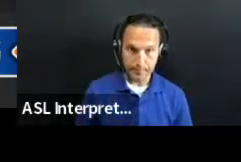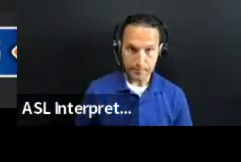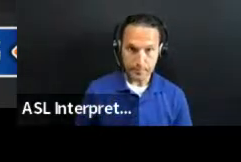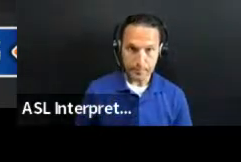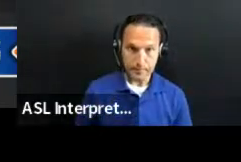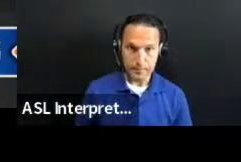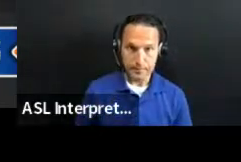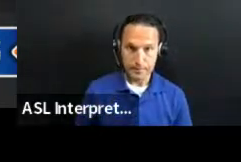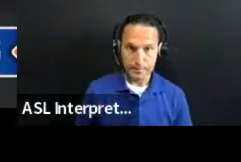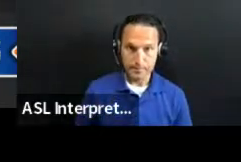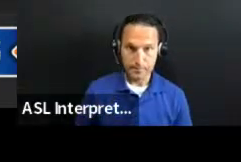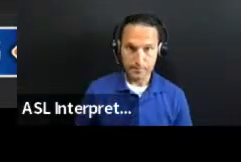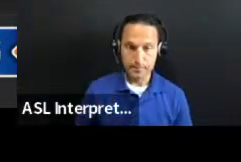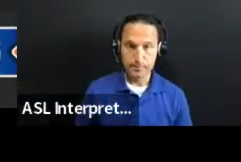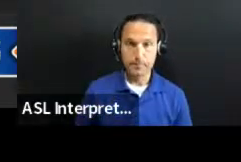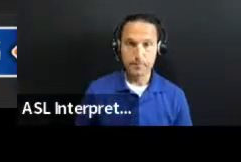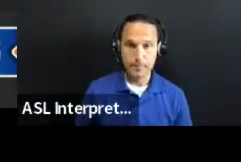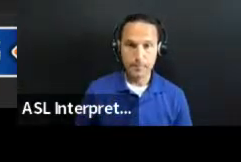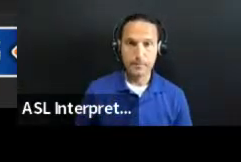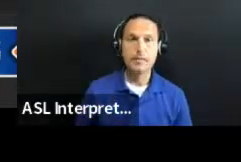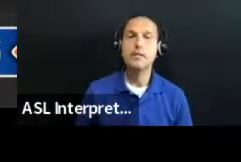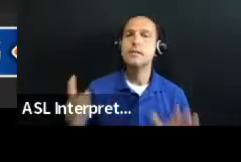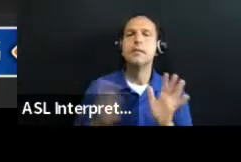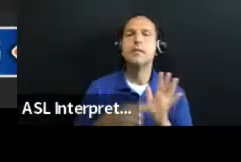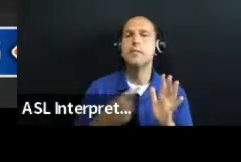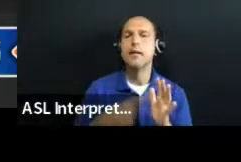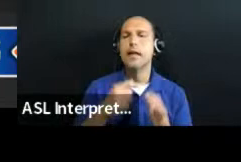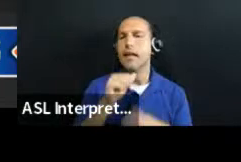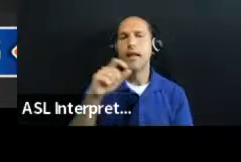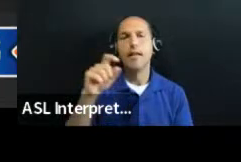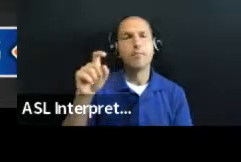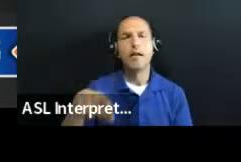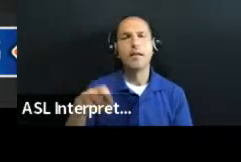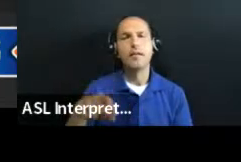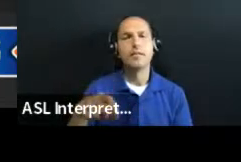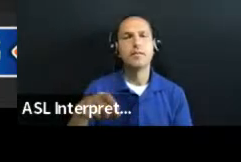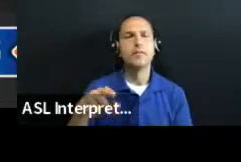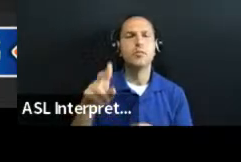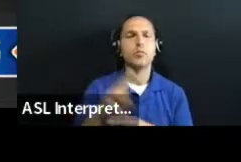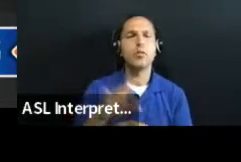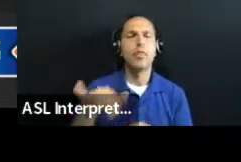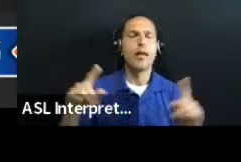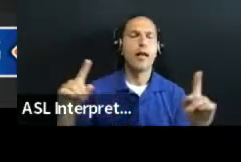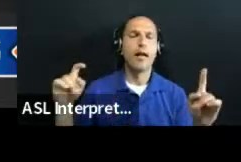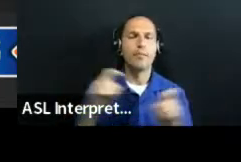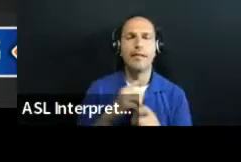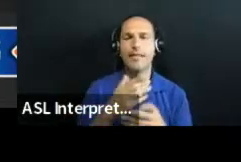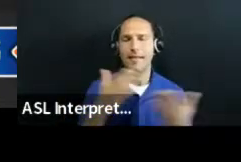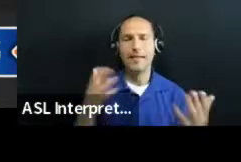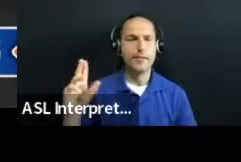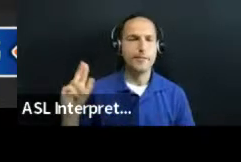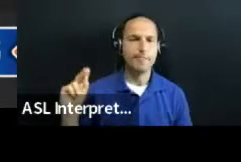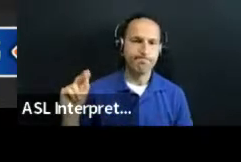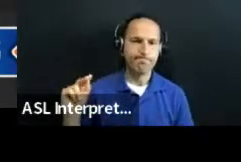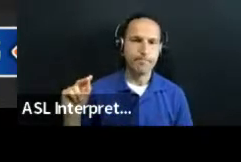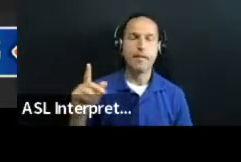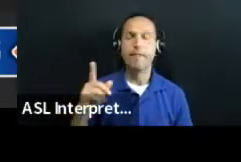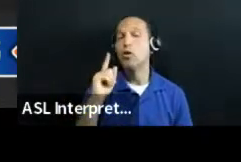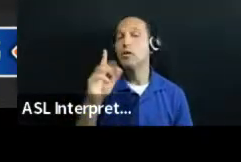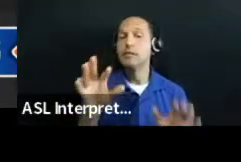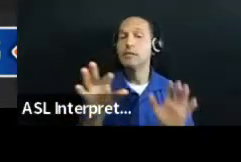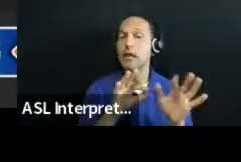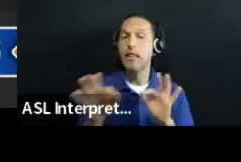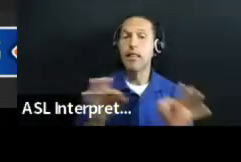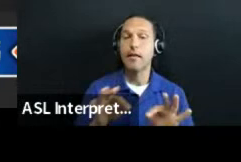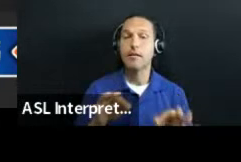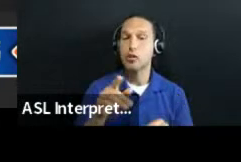Also, I want to say, you know, sometimes you don't need to go with the most complex things. For selectable items, you can